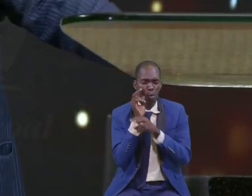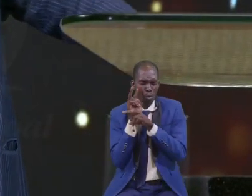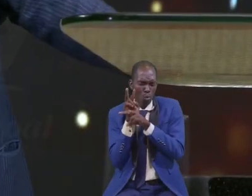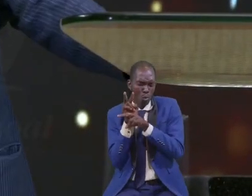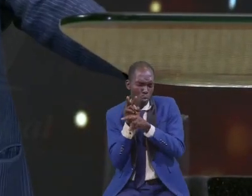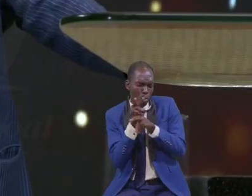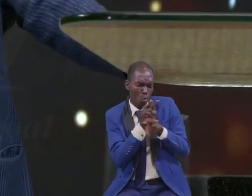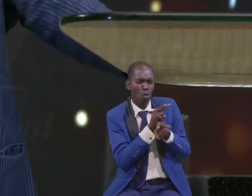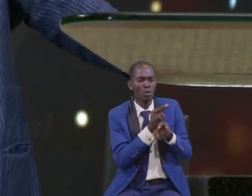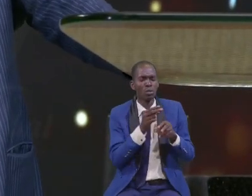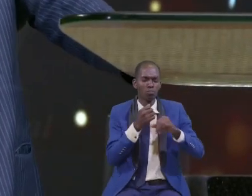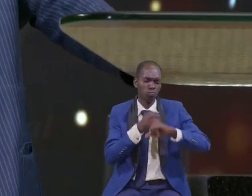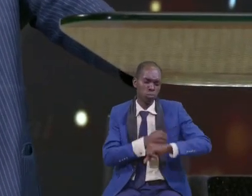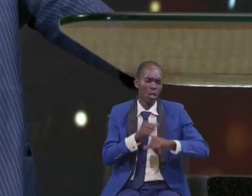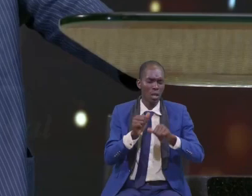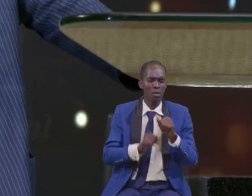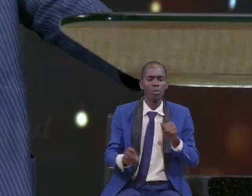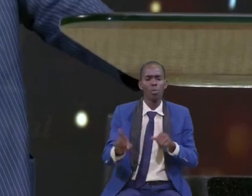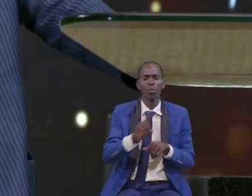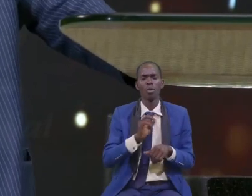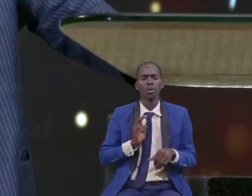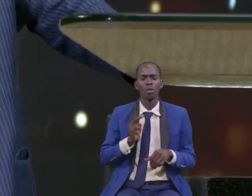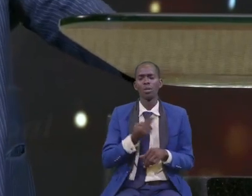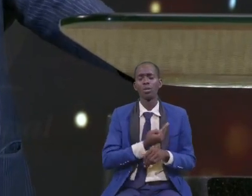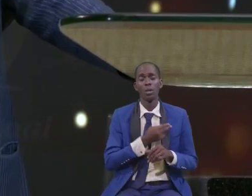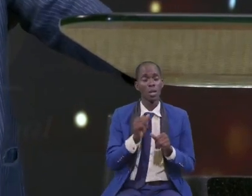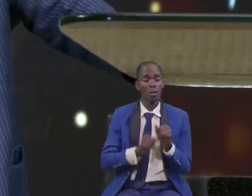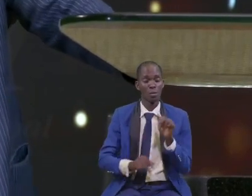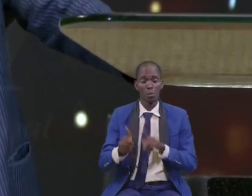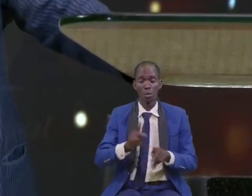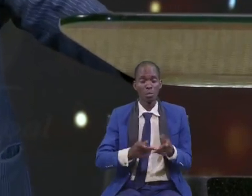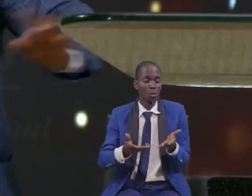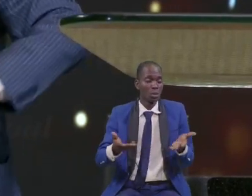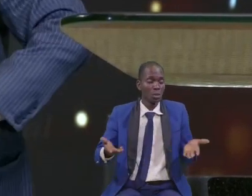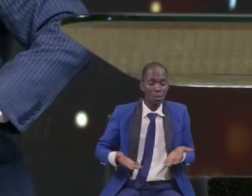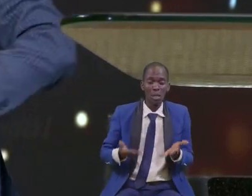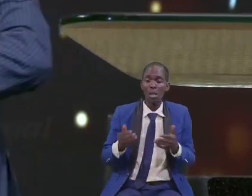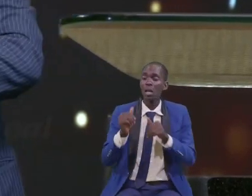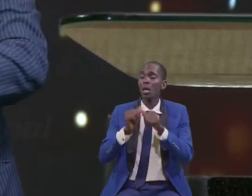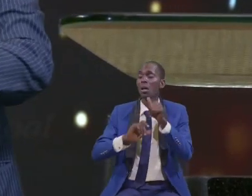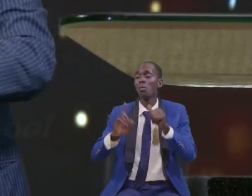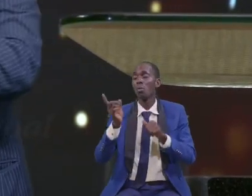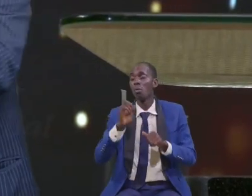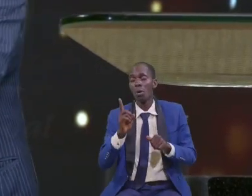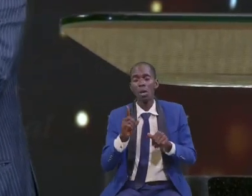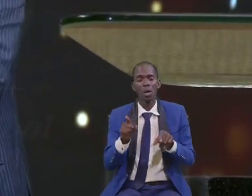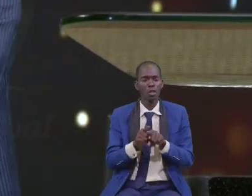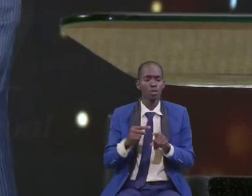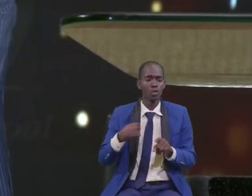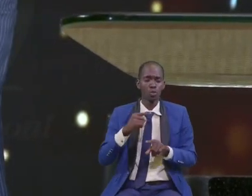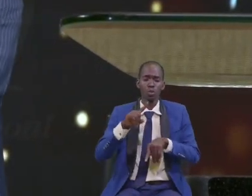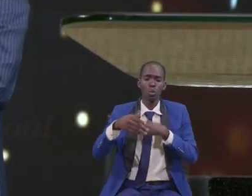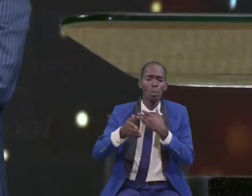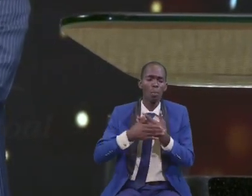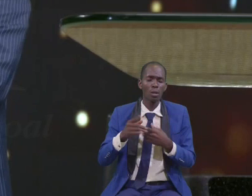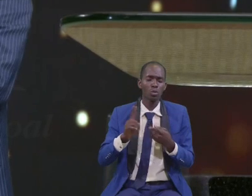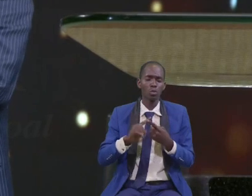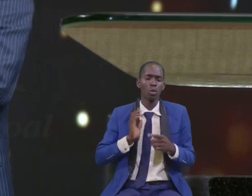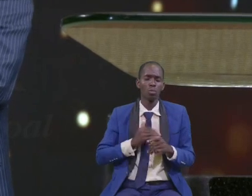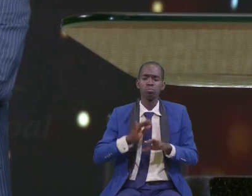every one of us. All the brethren here, all the brethren everywhere, as we go back to our